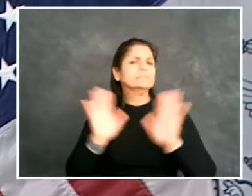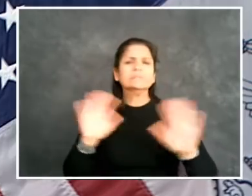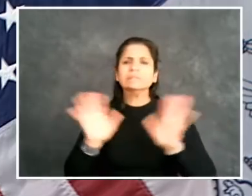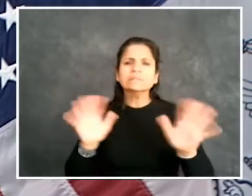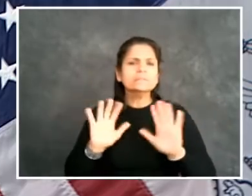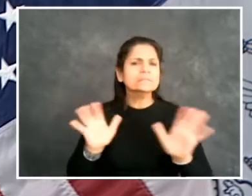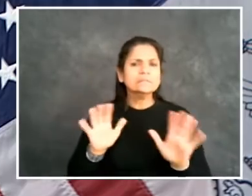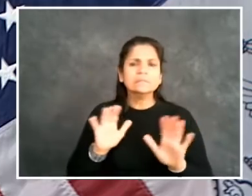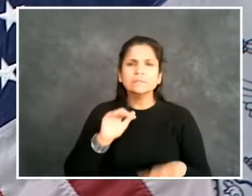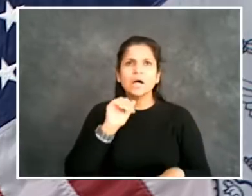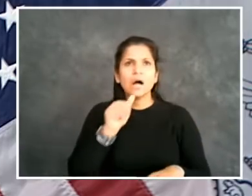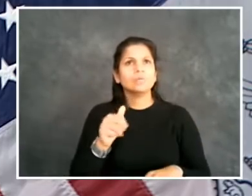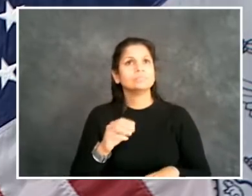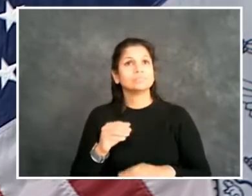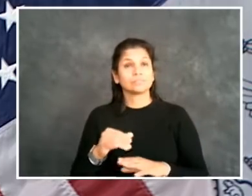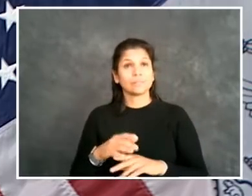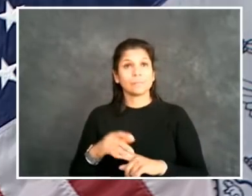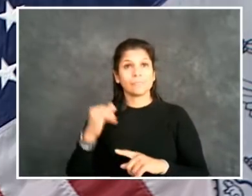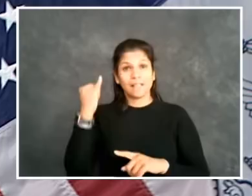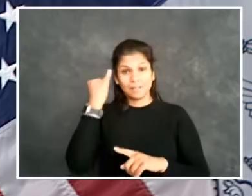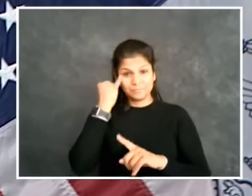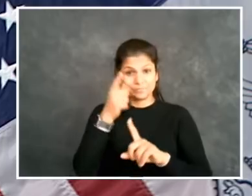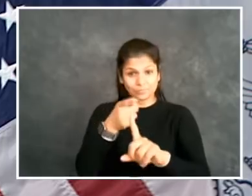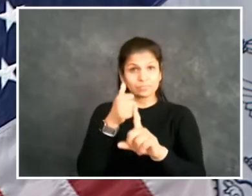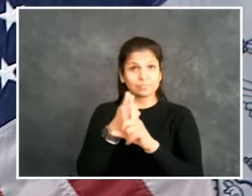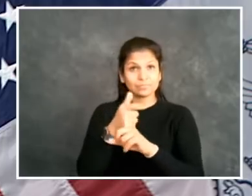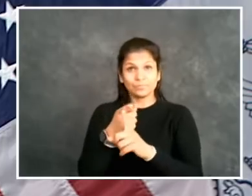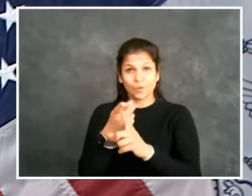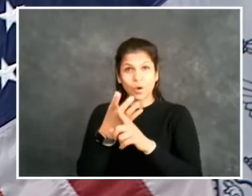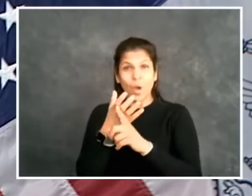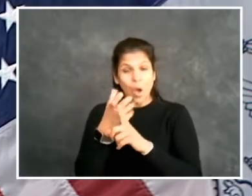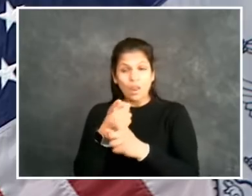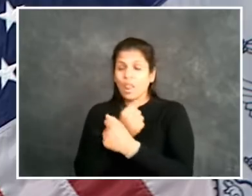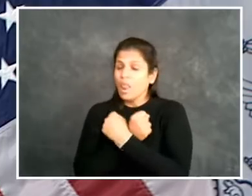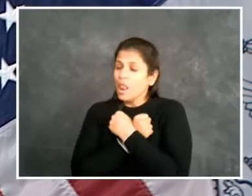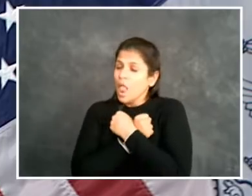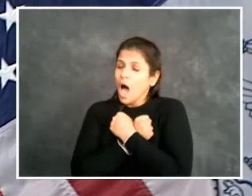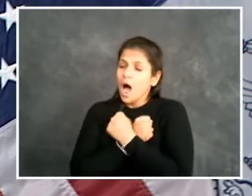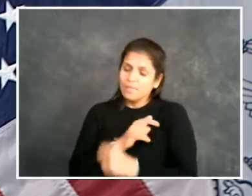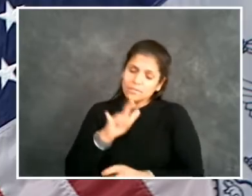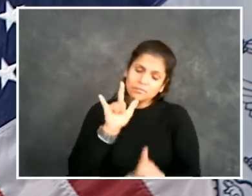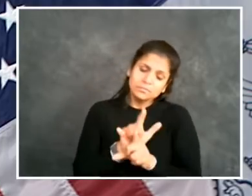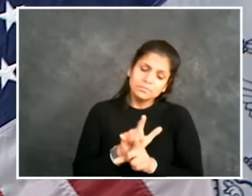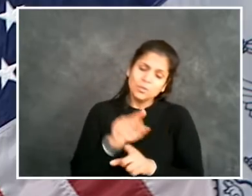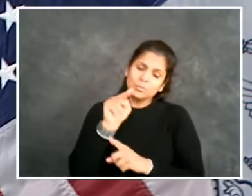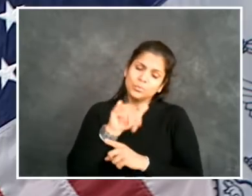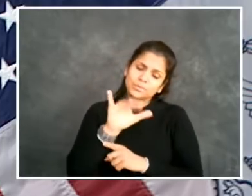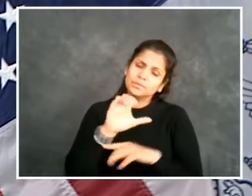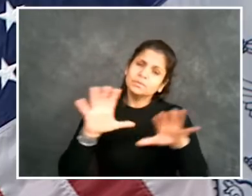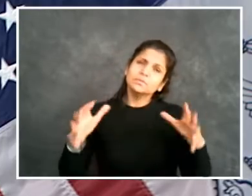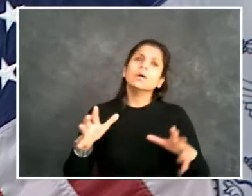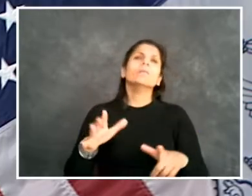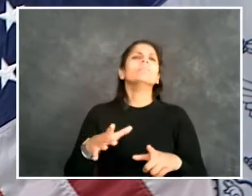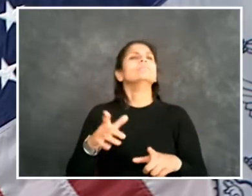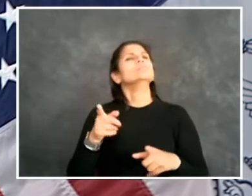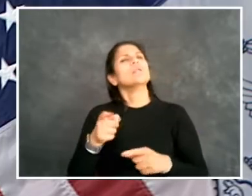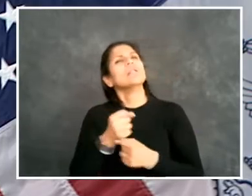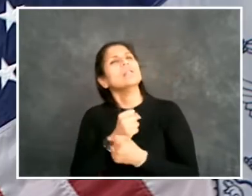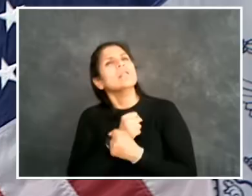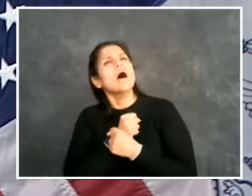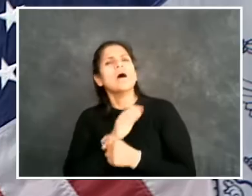own community. A large gathering, unquestionably, will eventually lead to a loss of life. It will spread the